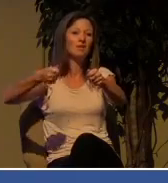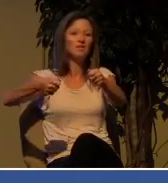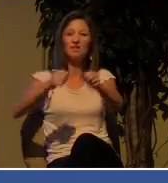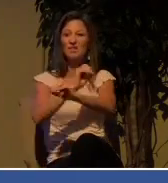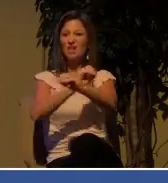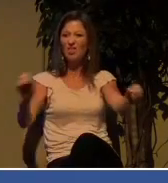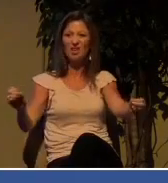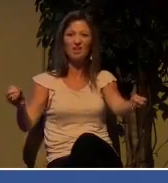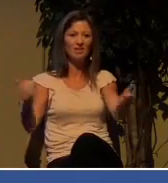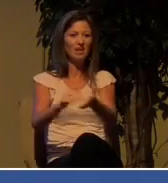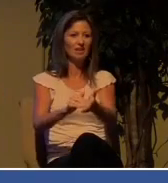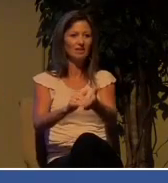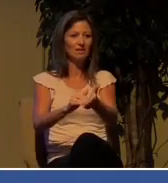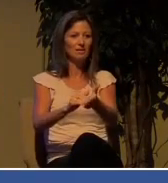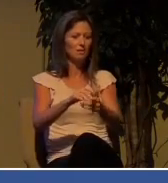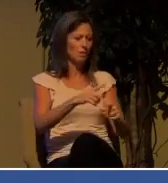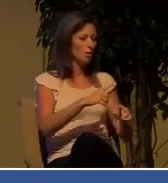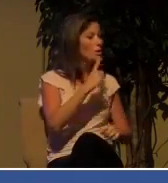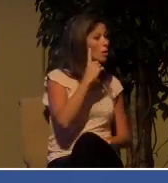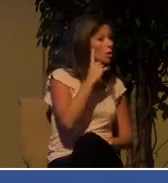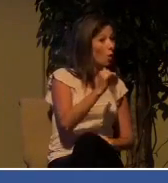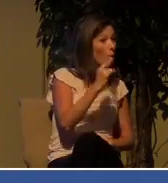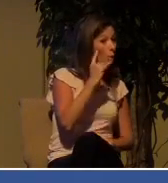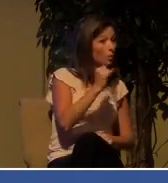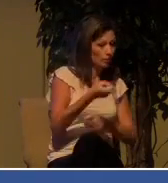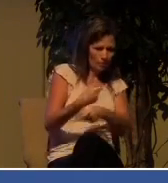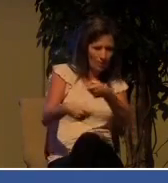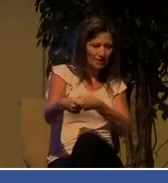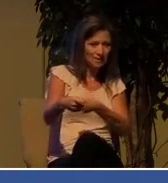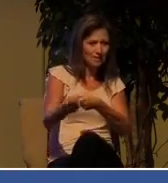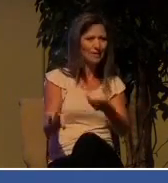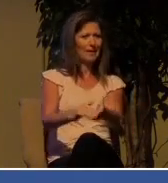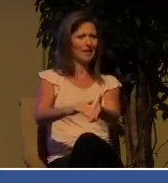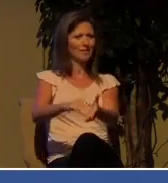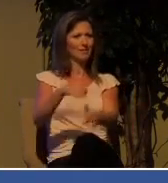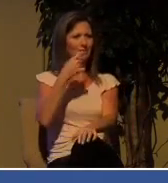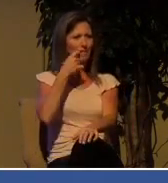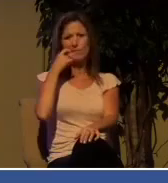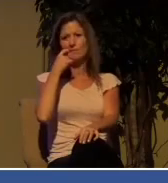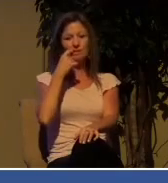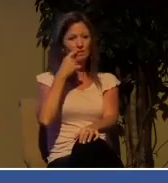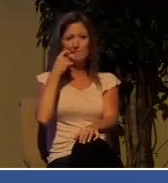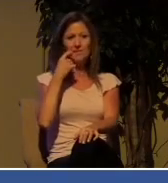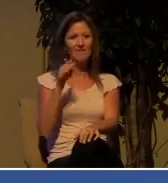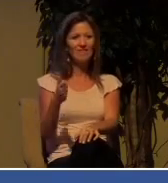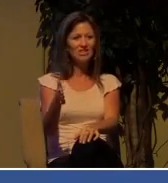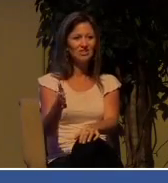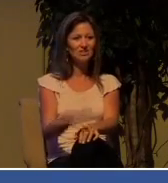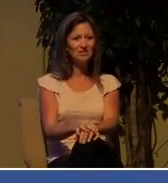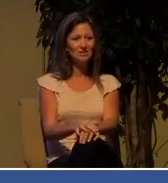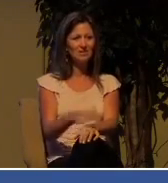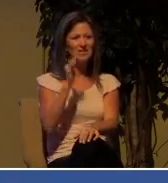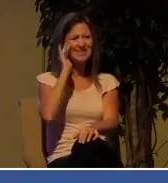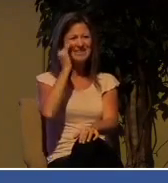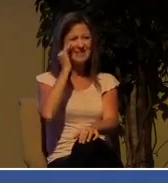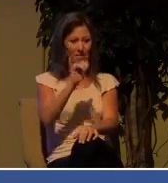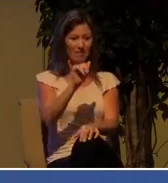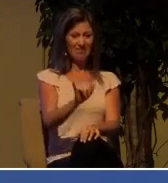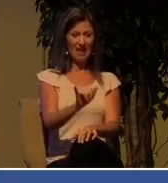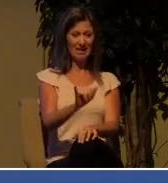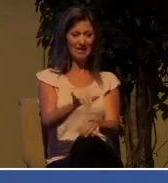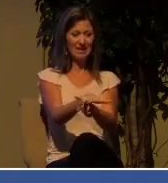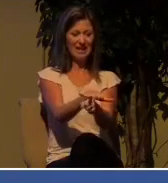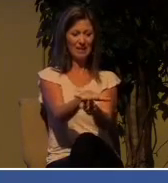one. Put the gold one back on, and I had some more strikes. And so it seems at that location, at